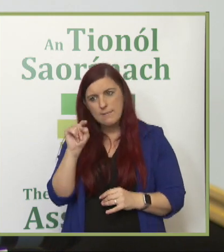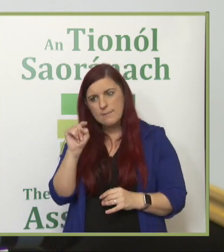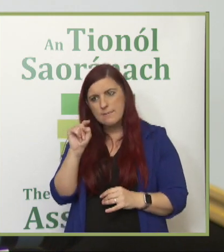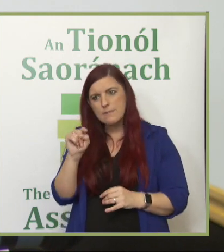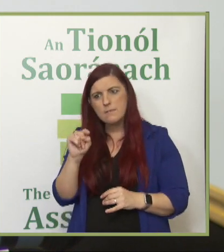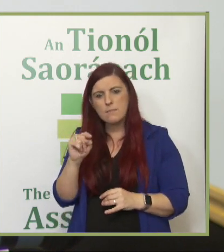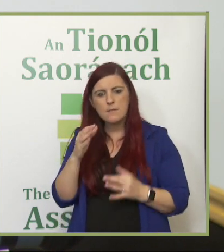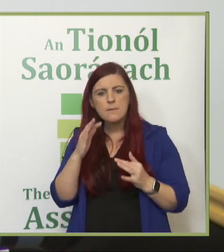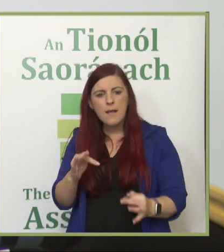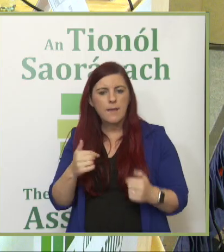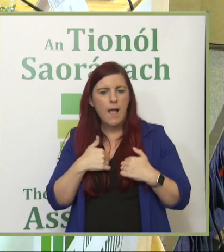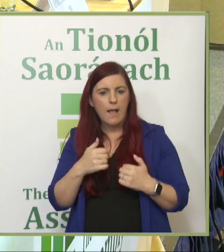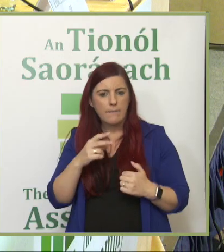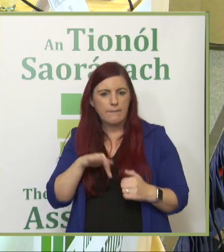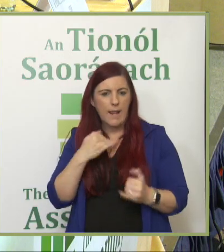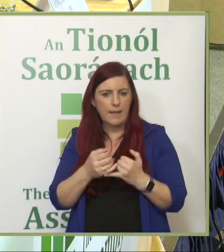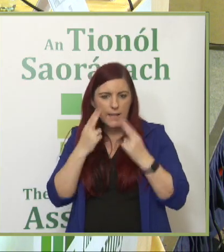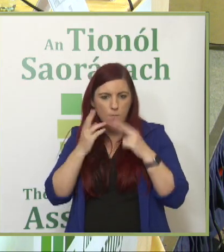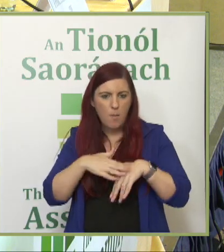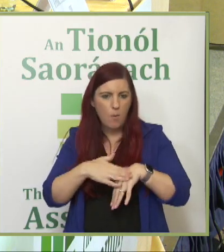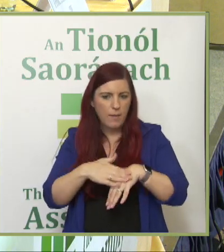my view, an education piece for that.